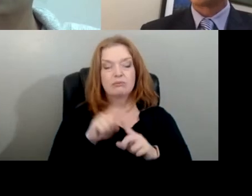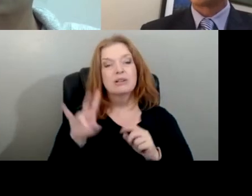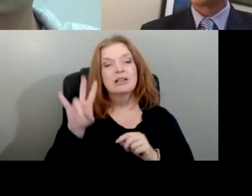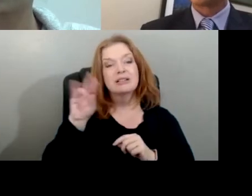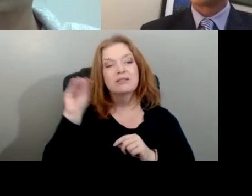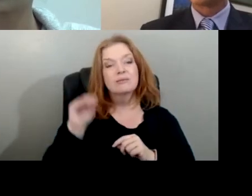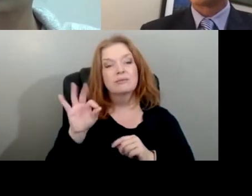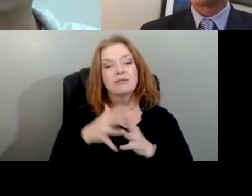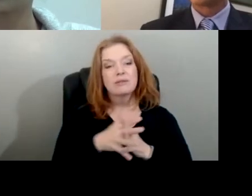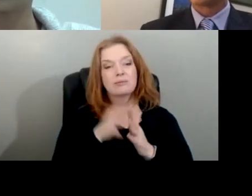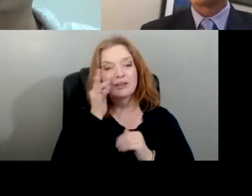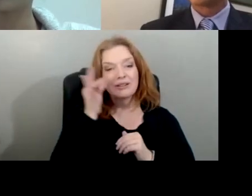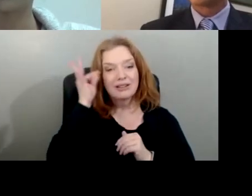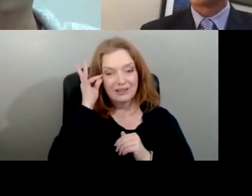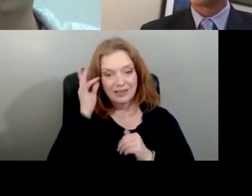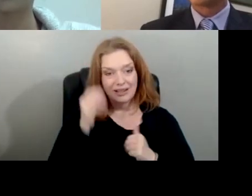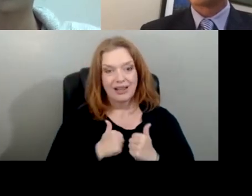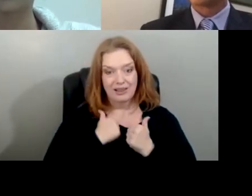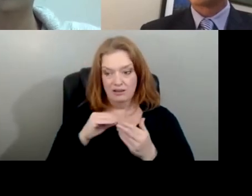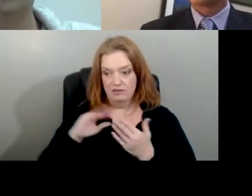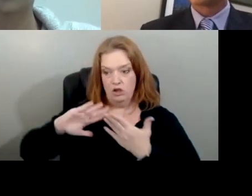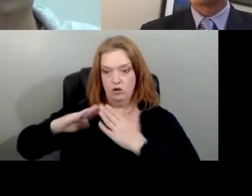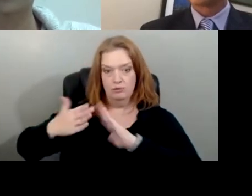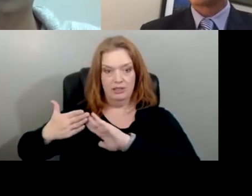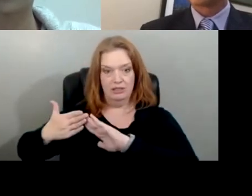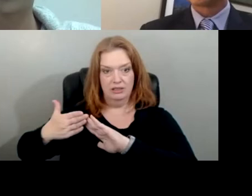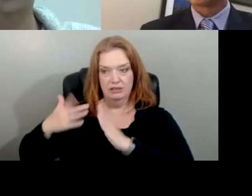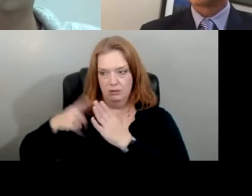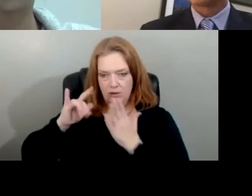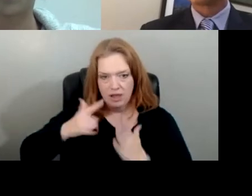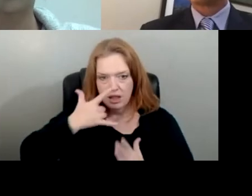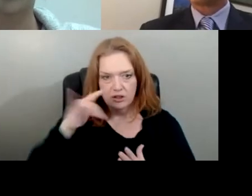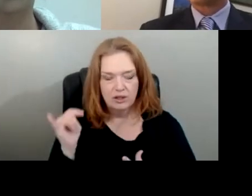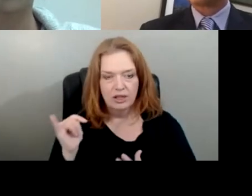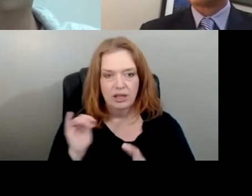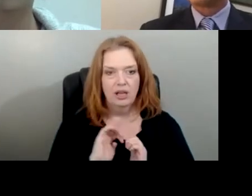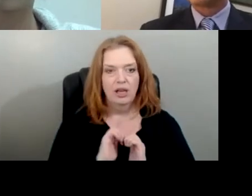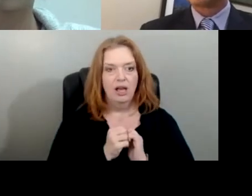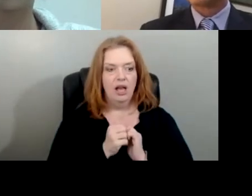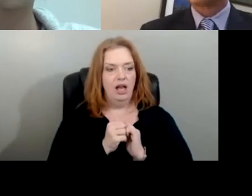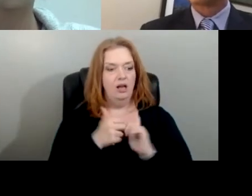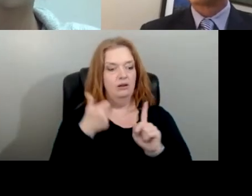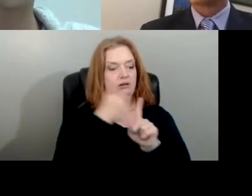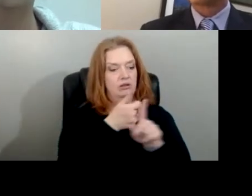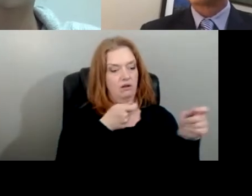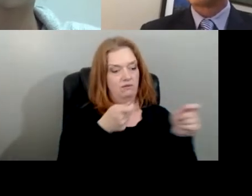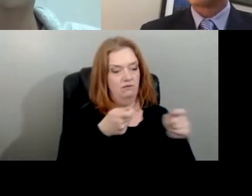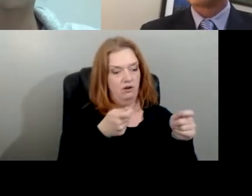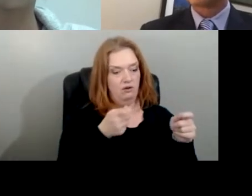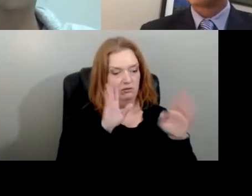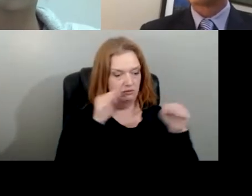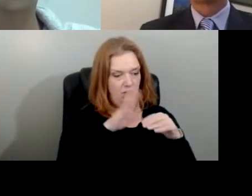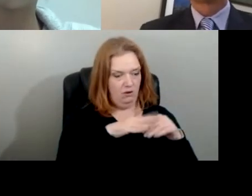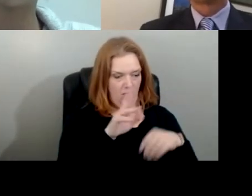Indian population in the United States lives in an urban center. So what does that look like as far as like extending the sovereignty from the land base to the body